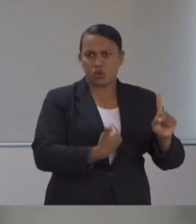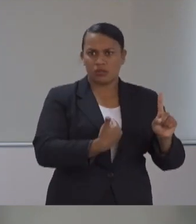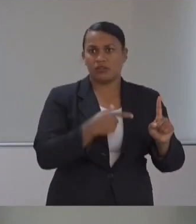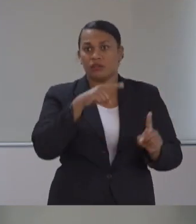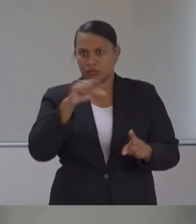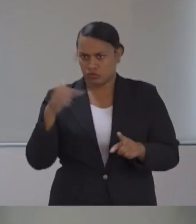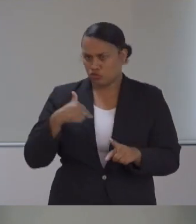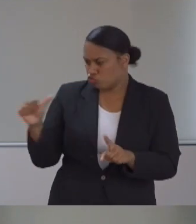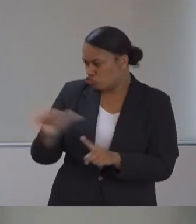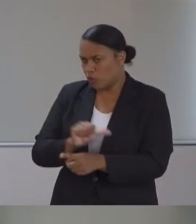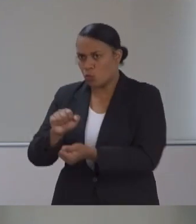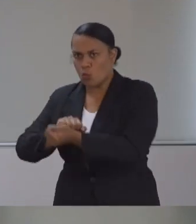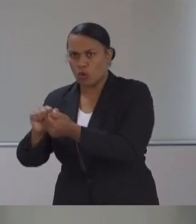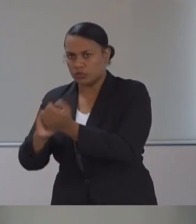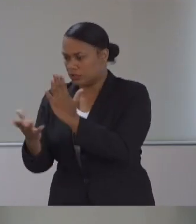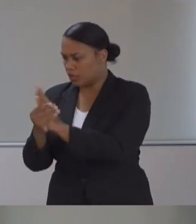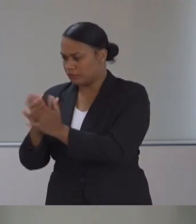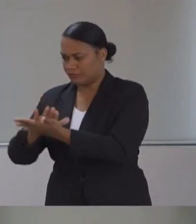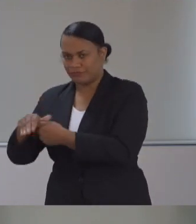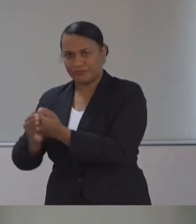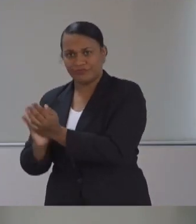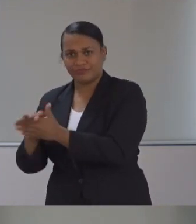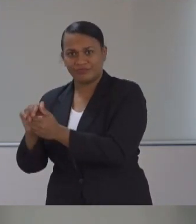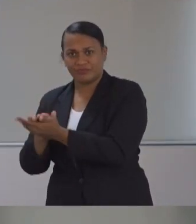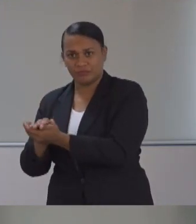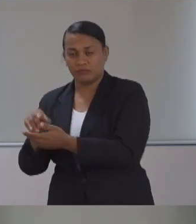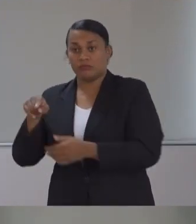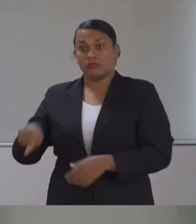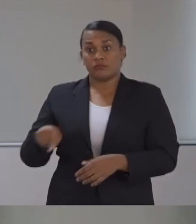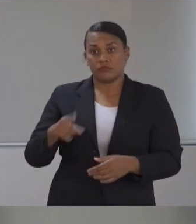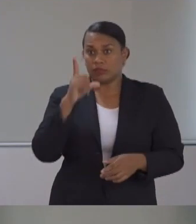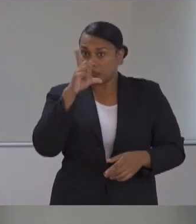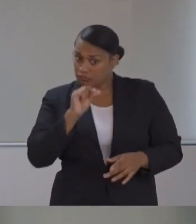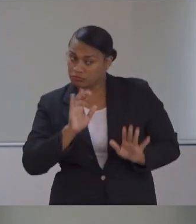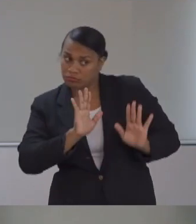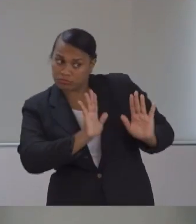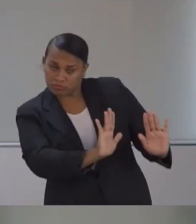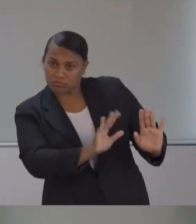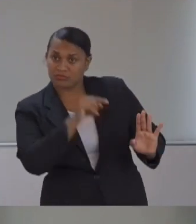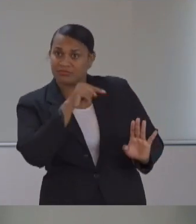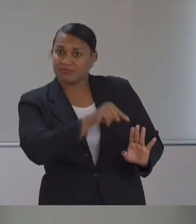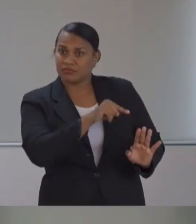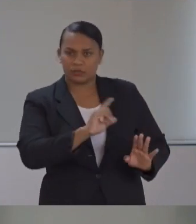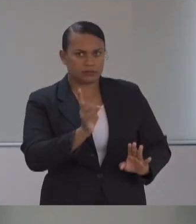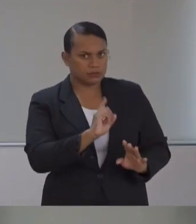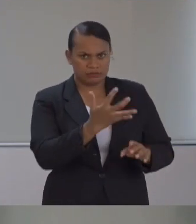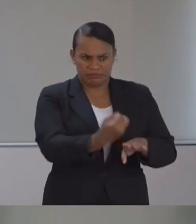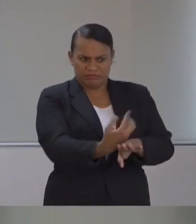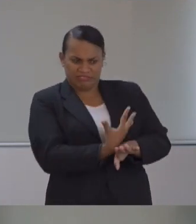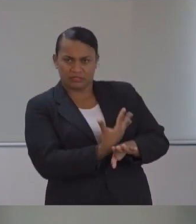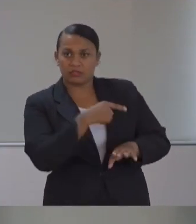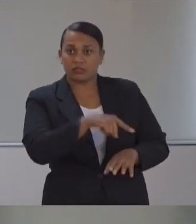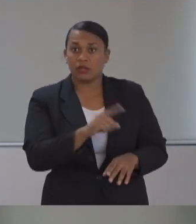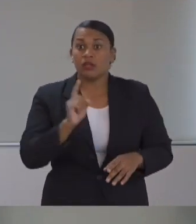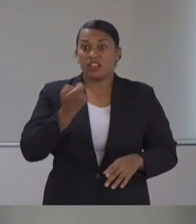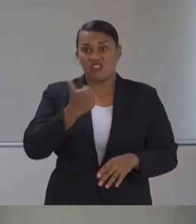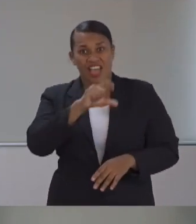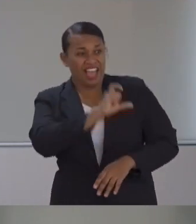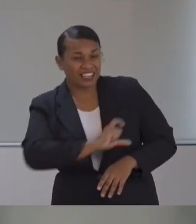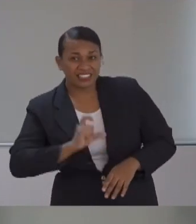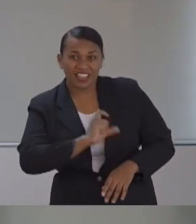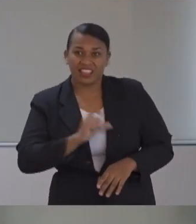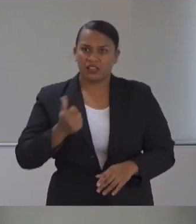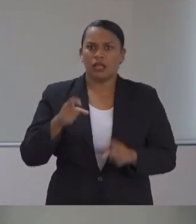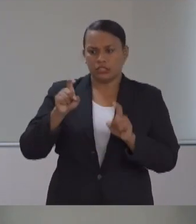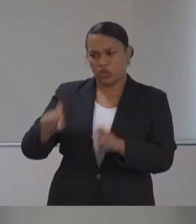would I? If I could prevent my child from contracting cancer by staying home, would